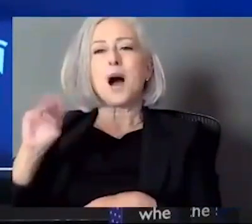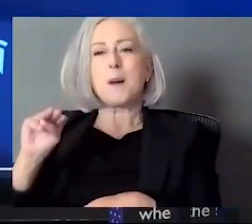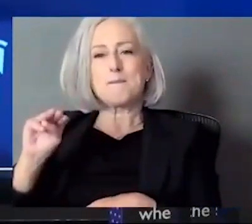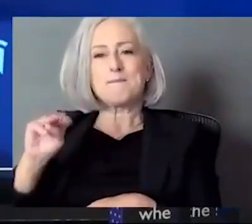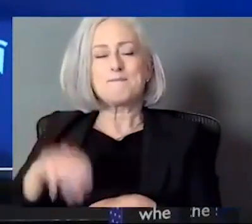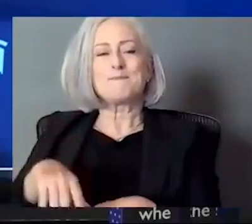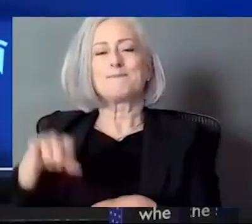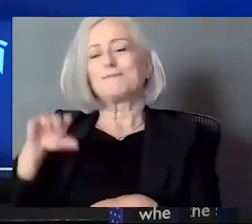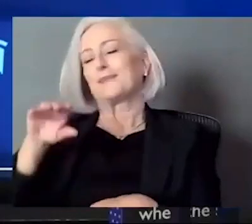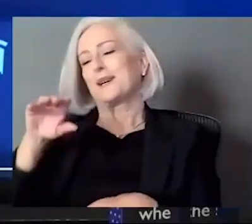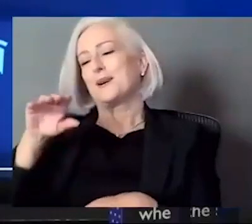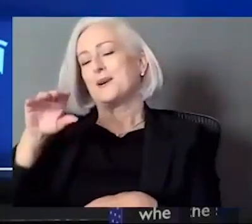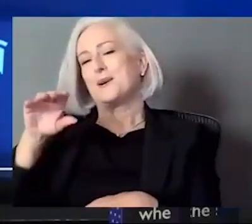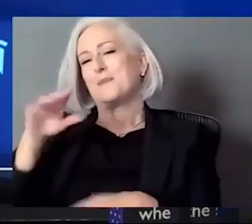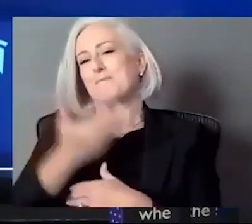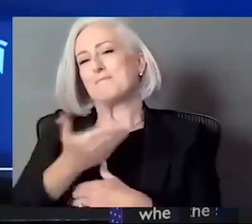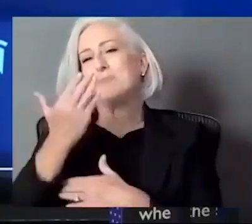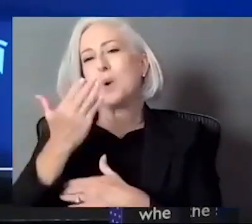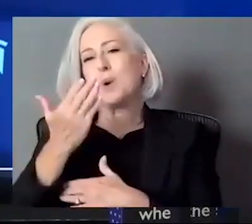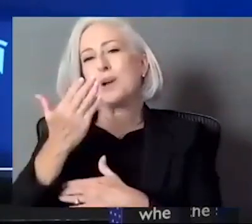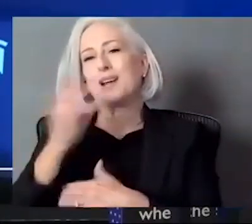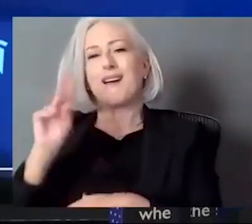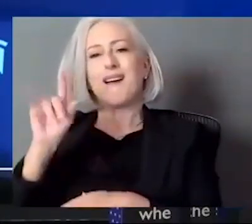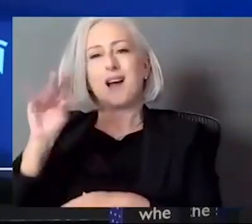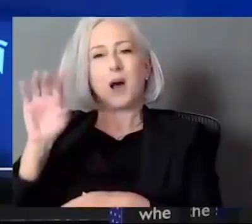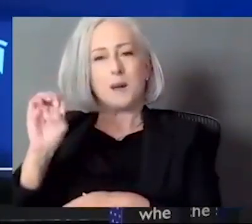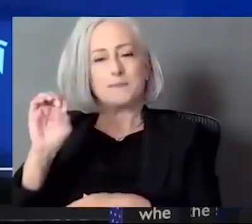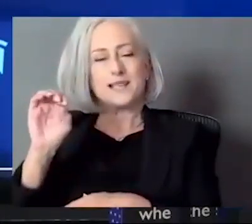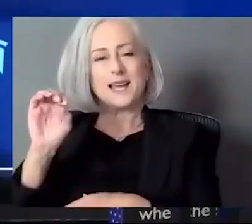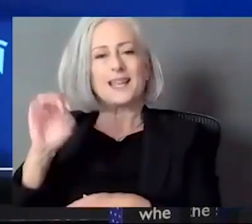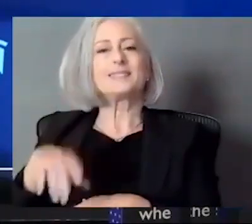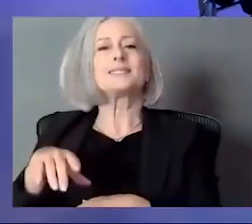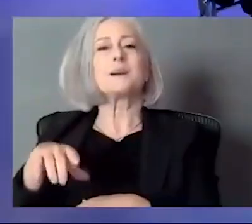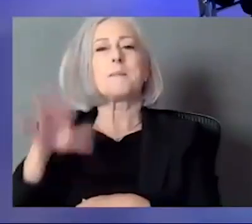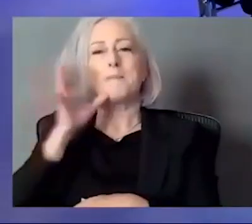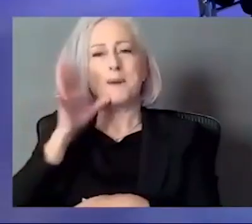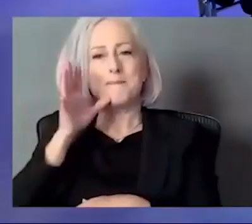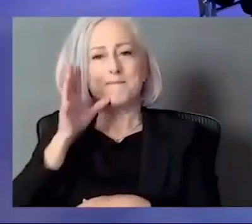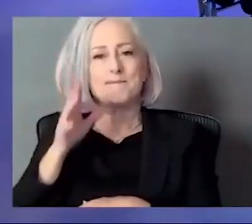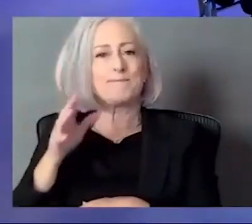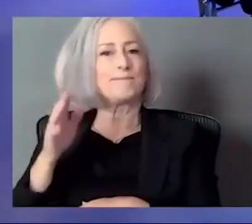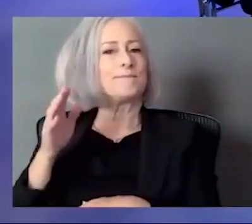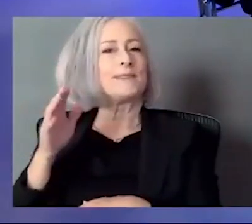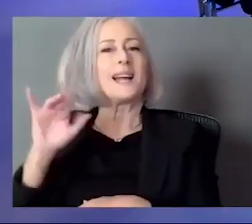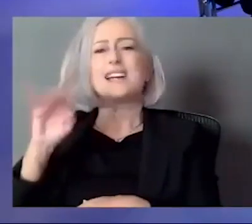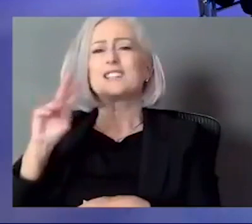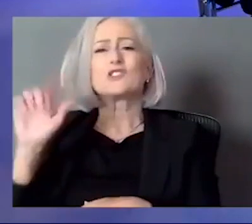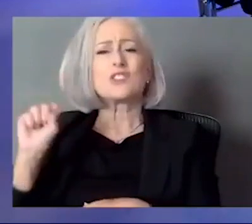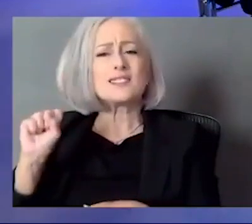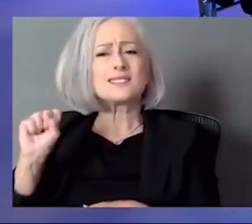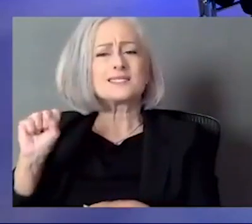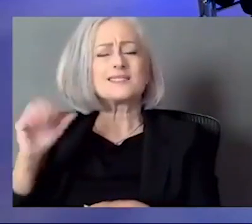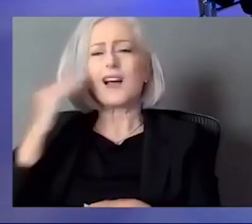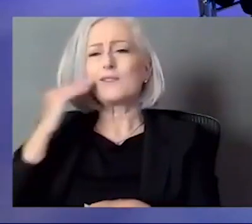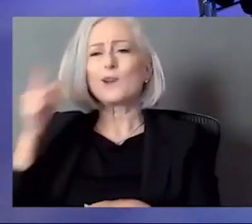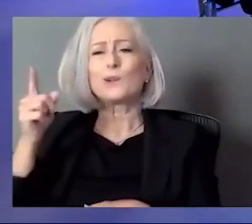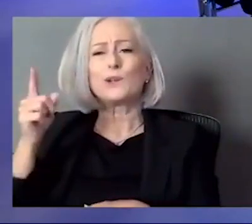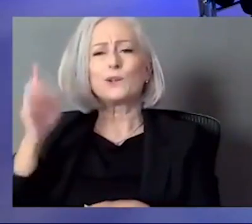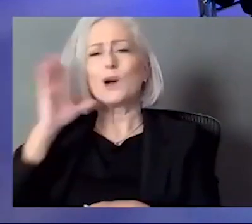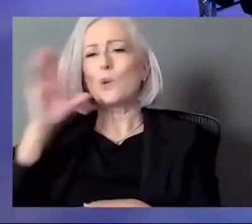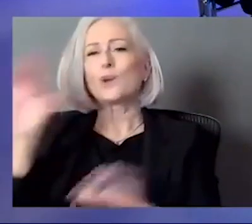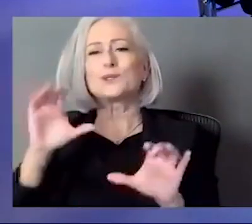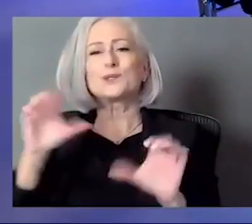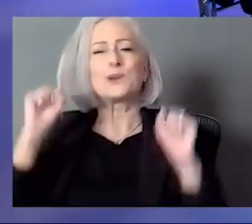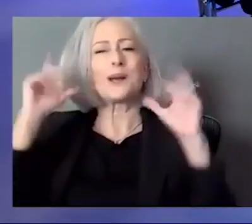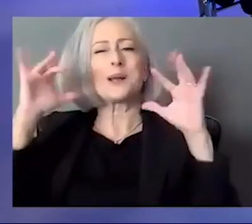that. And to Jess, who I've known you, and you're going to do an amazing job on this program. I have no doubt. Actually, she's